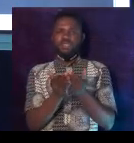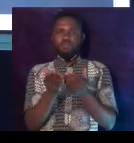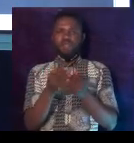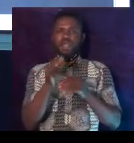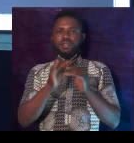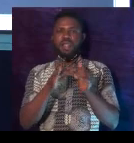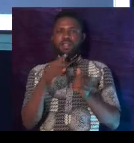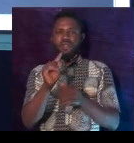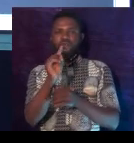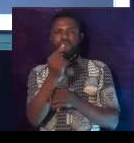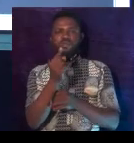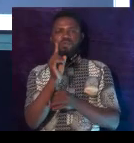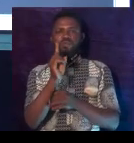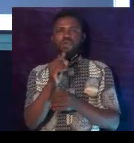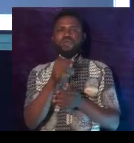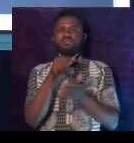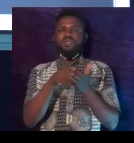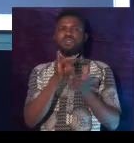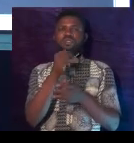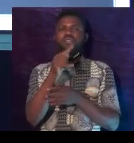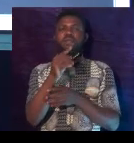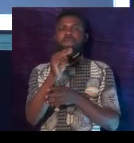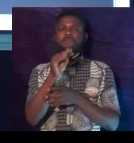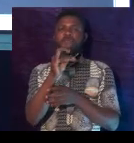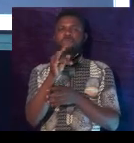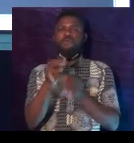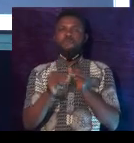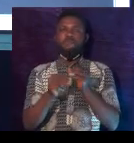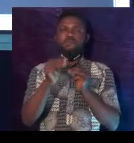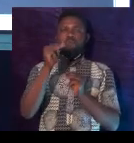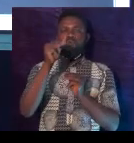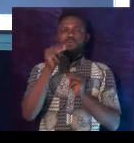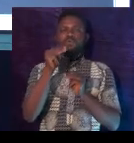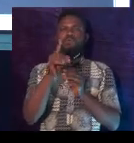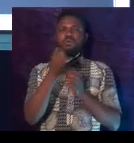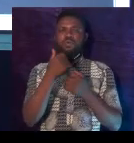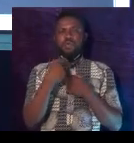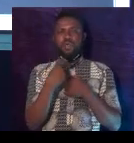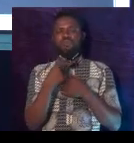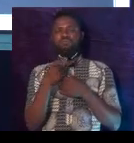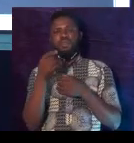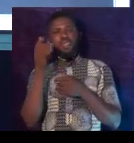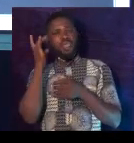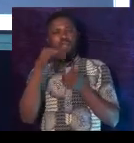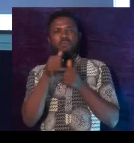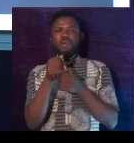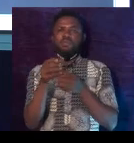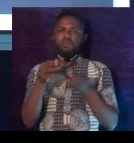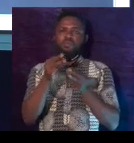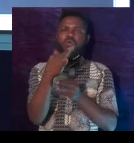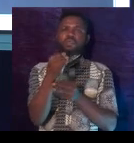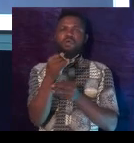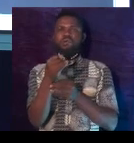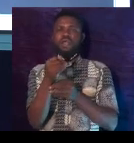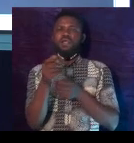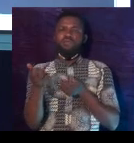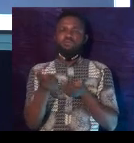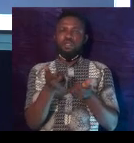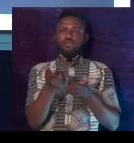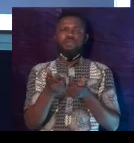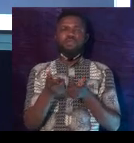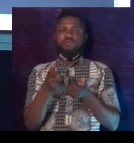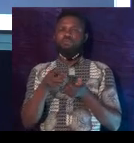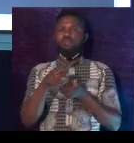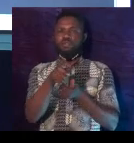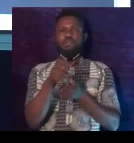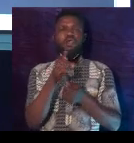even simpler than the first one. This is the mode. Now, you've heard of the mode. Perhaps you've heard of mode of transportation. That's how you travel. But